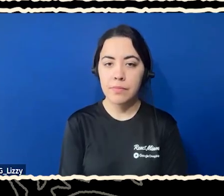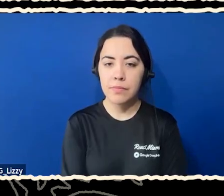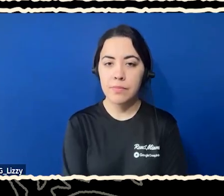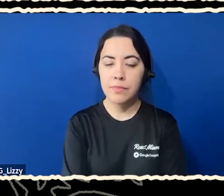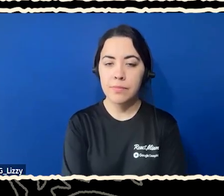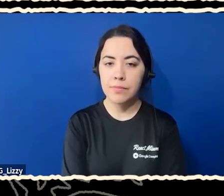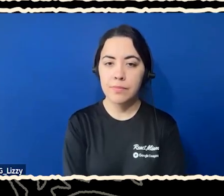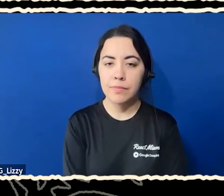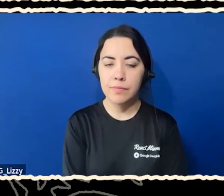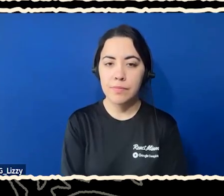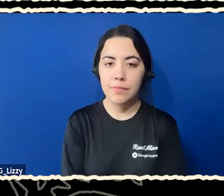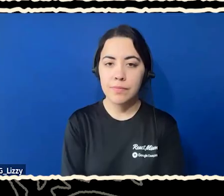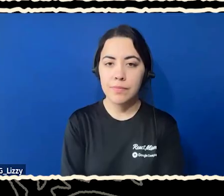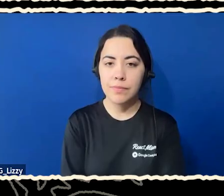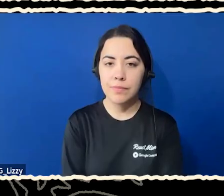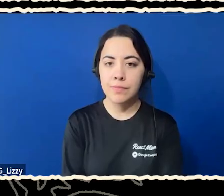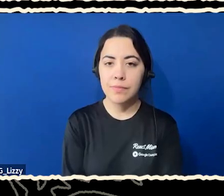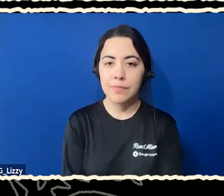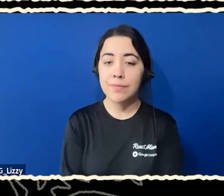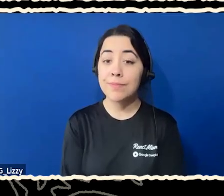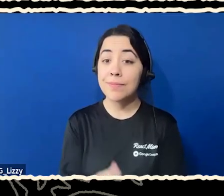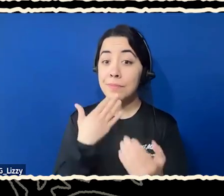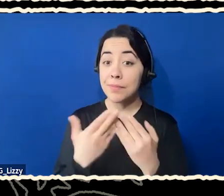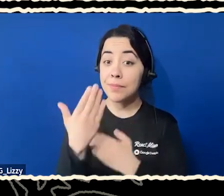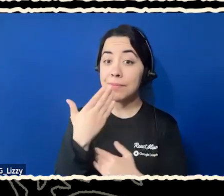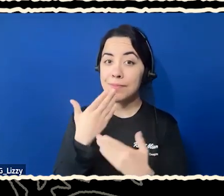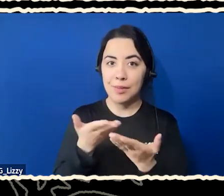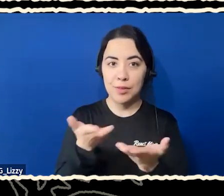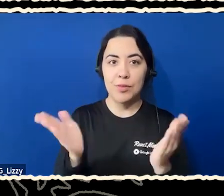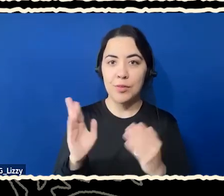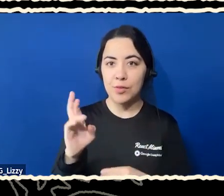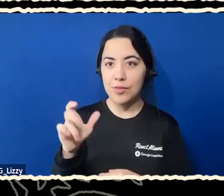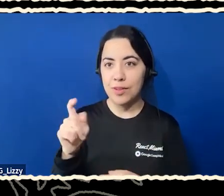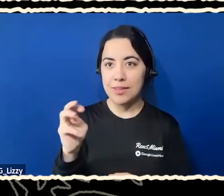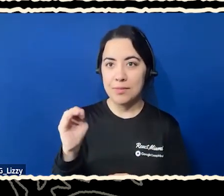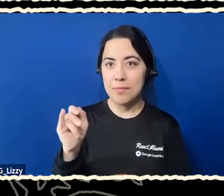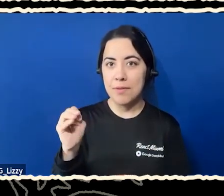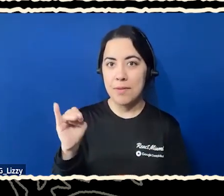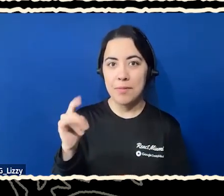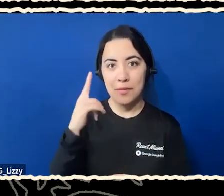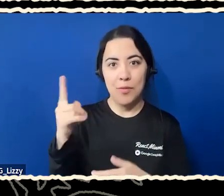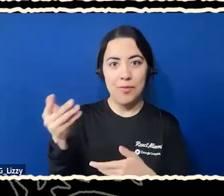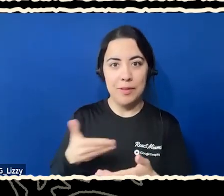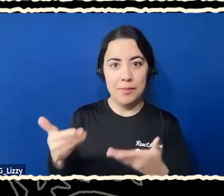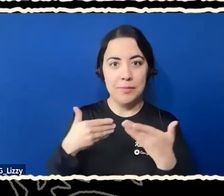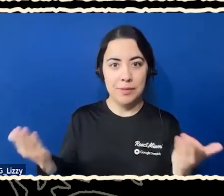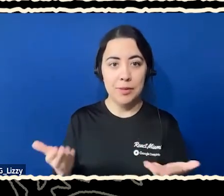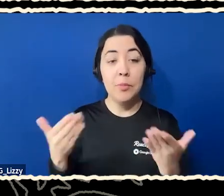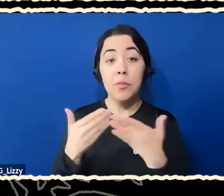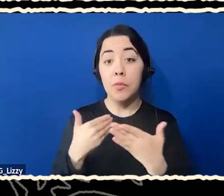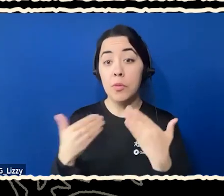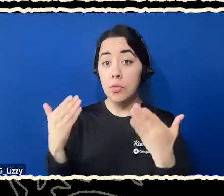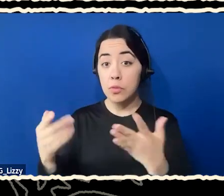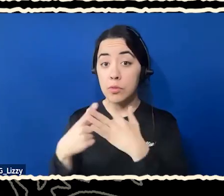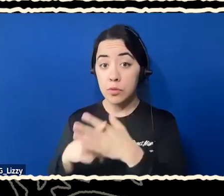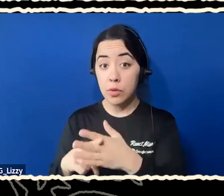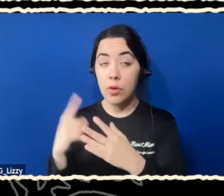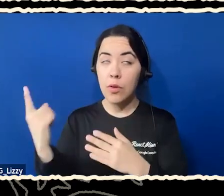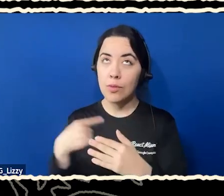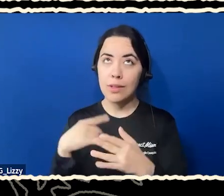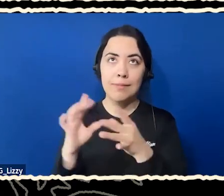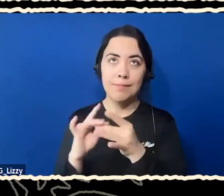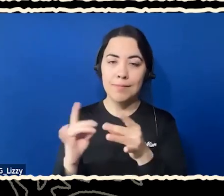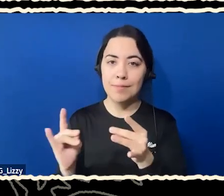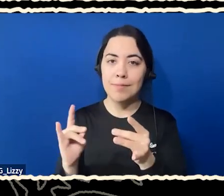Good morning. Thank you, React Miami, for inviting me here. And before I start, I always do this one corny